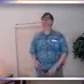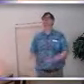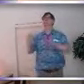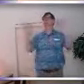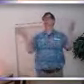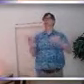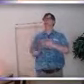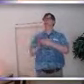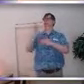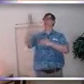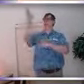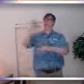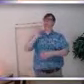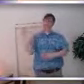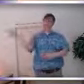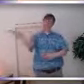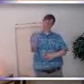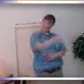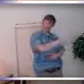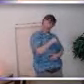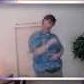shows up as us,